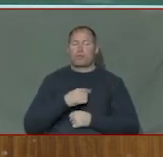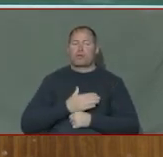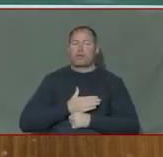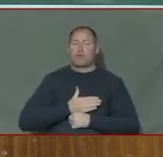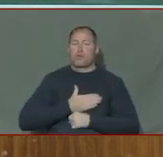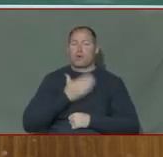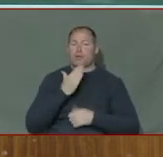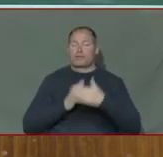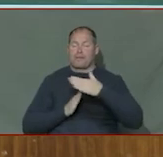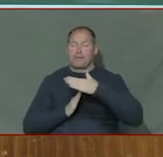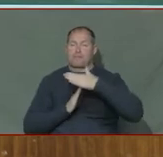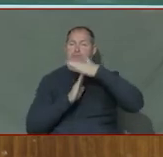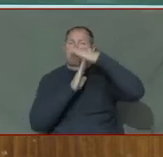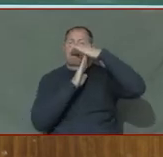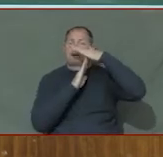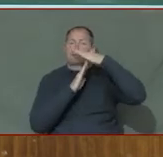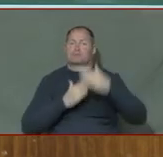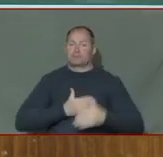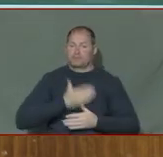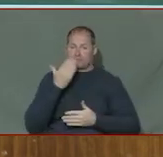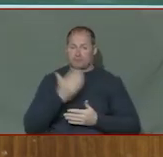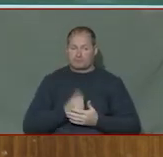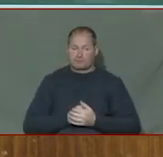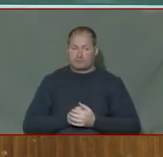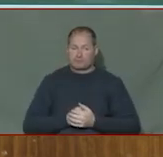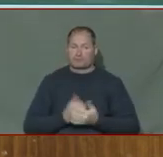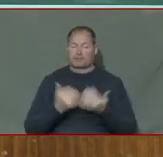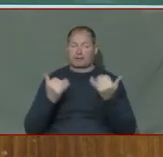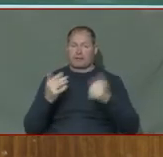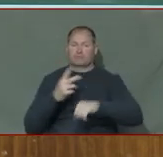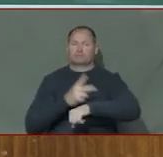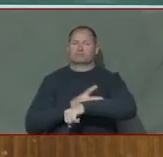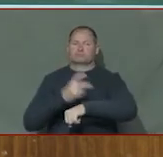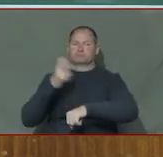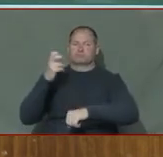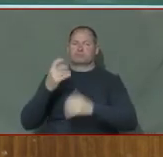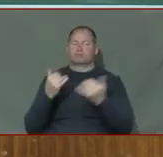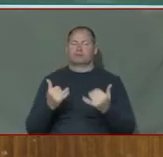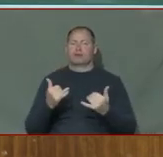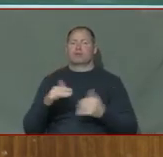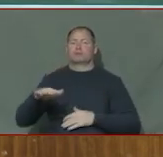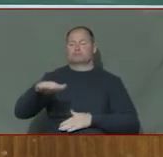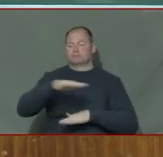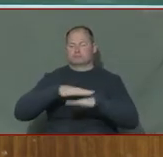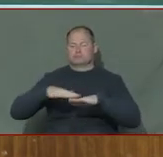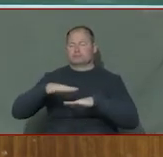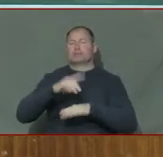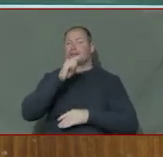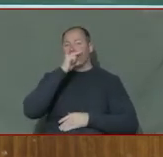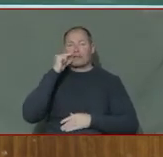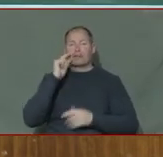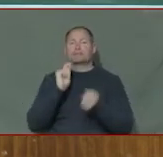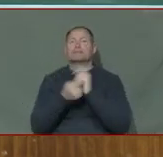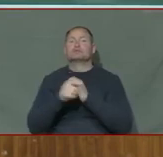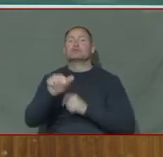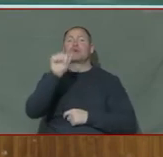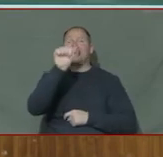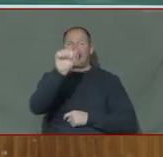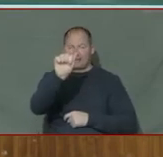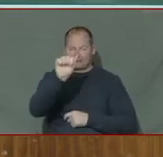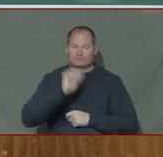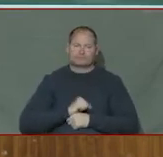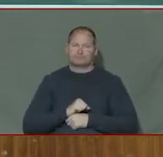the maximum surface area, we're going to differentiate. We're going to call the surface area A. And we're going to say